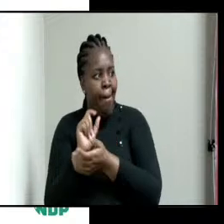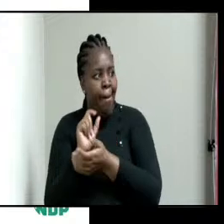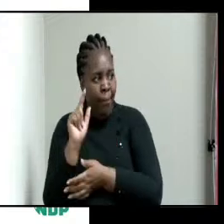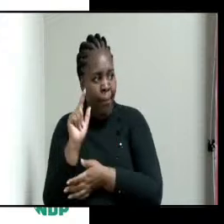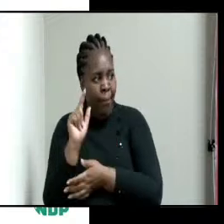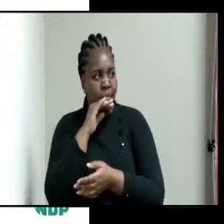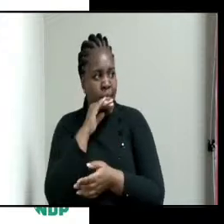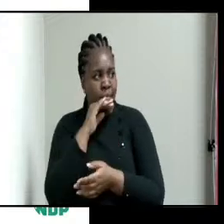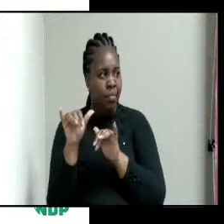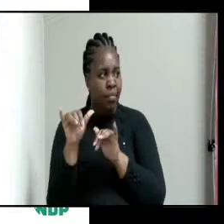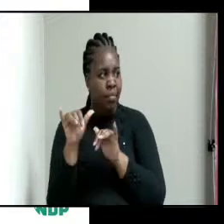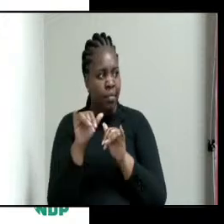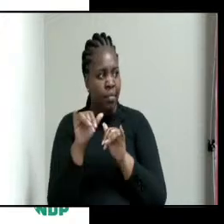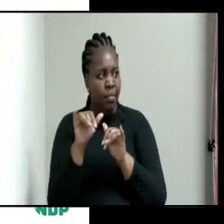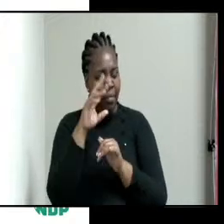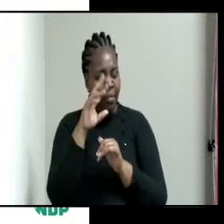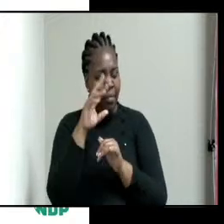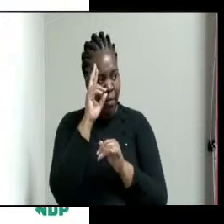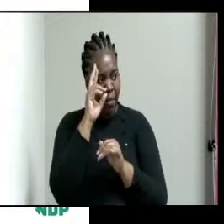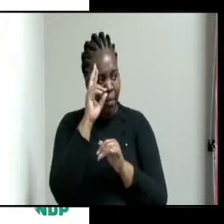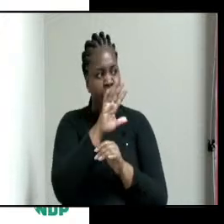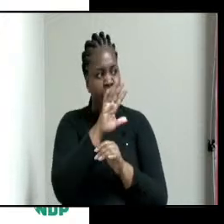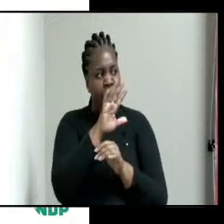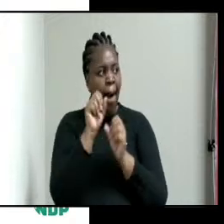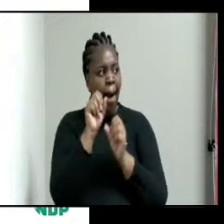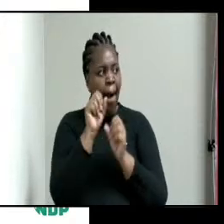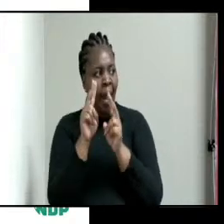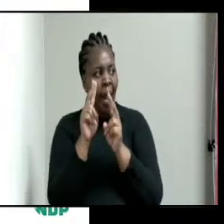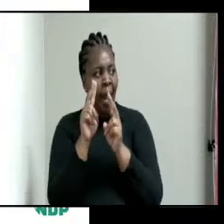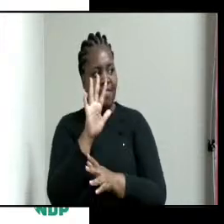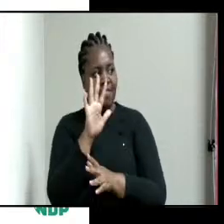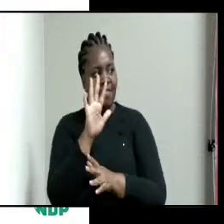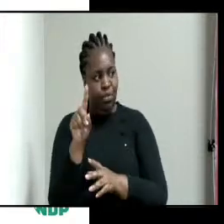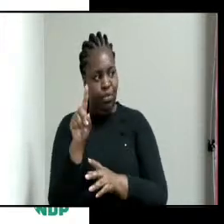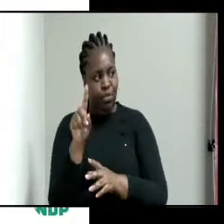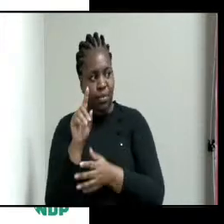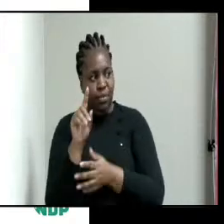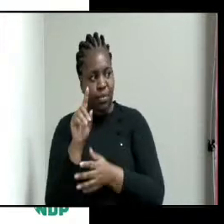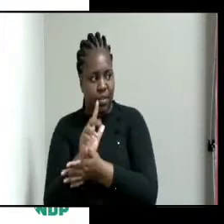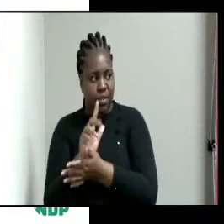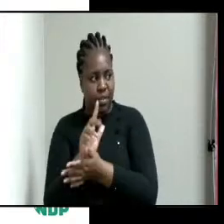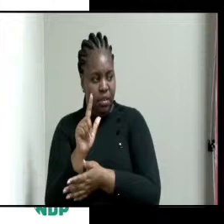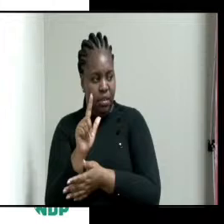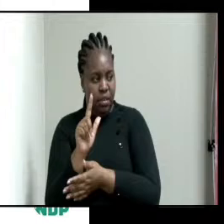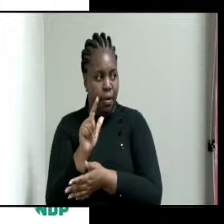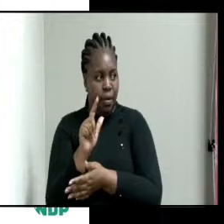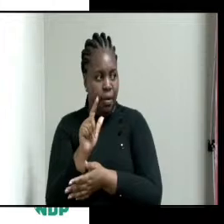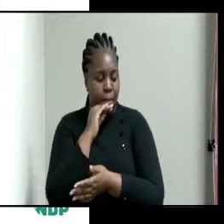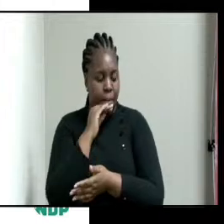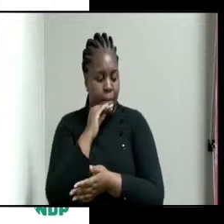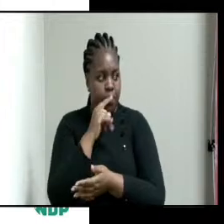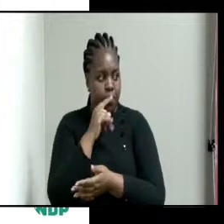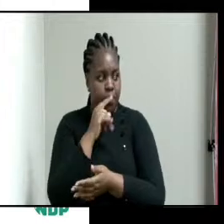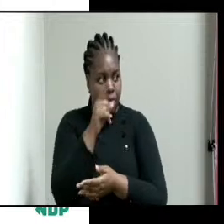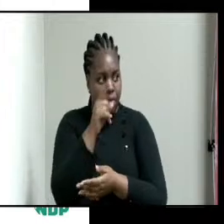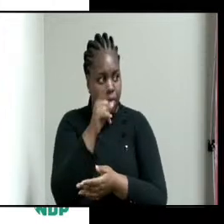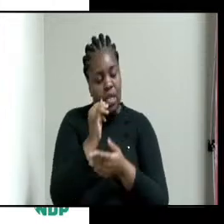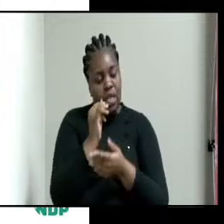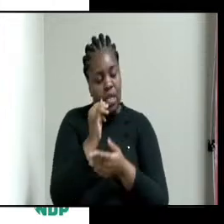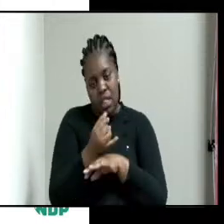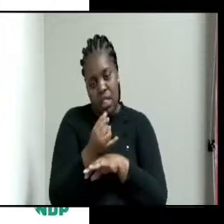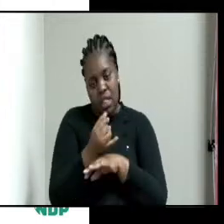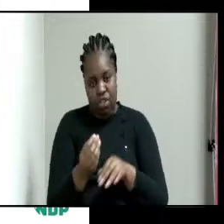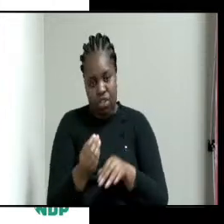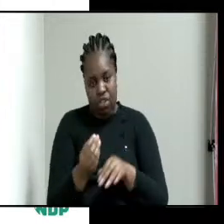education. Remember we said 5 to 12 years, 5 to 17 years is education, and then 0 to 4 is early childhood